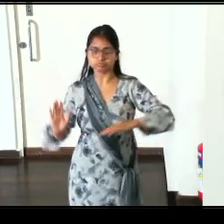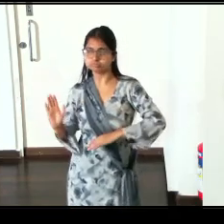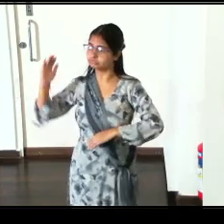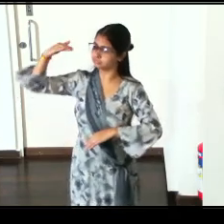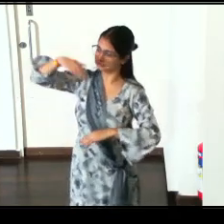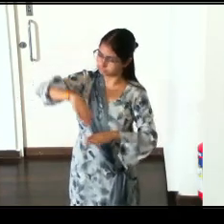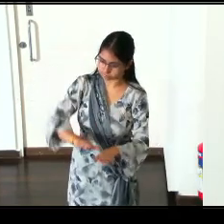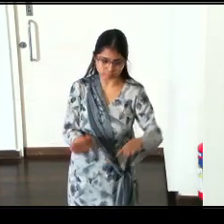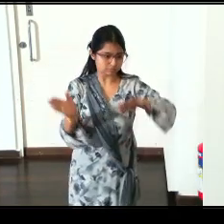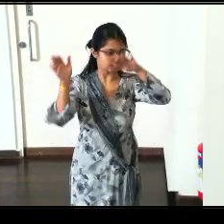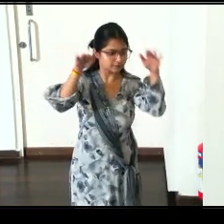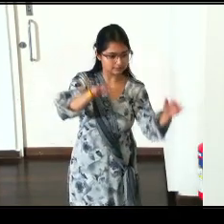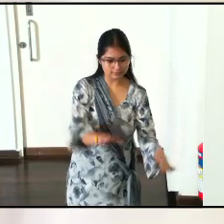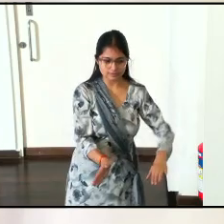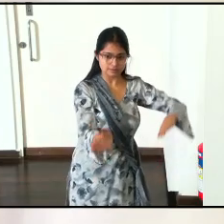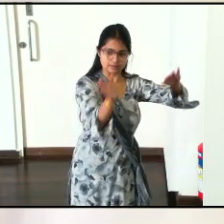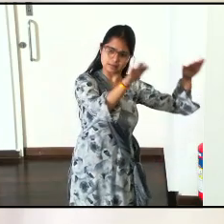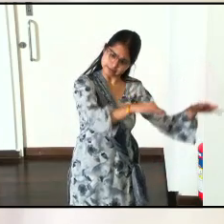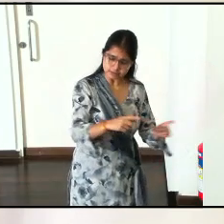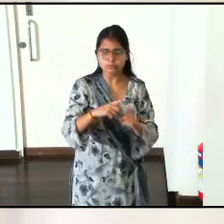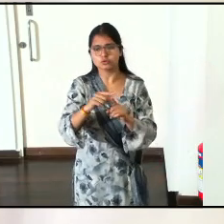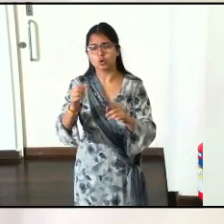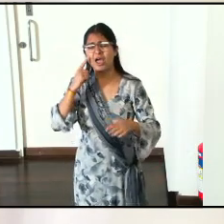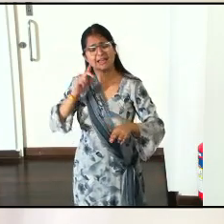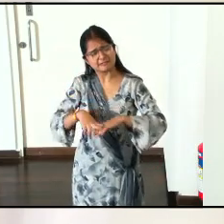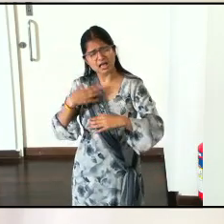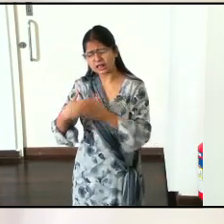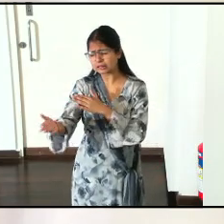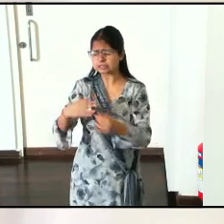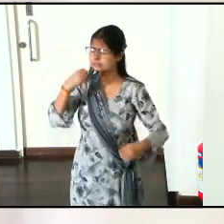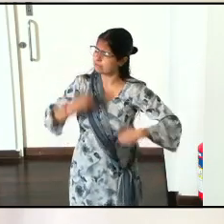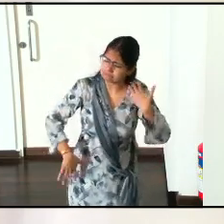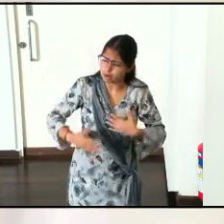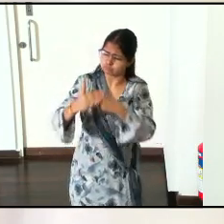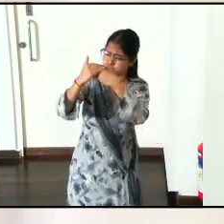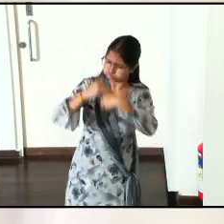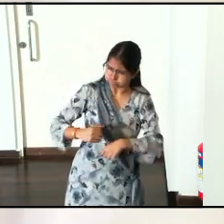wilderness beyond the seven seas. Now, what